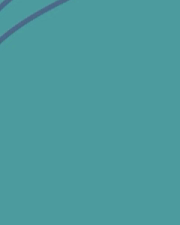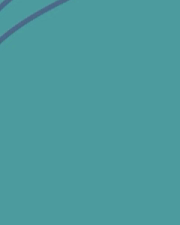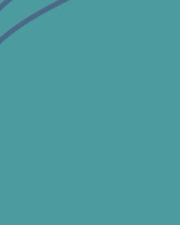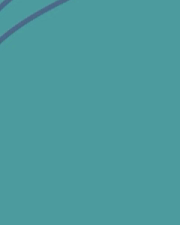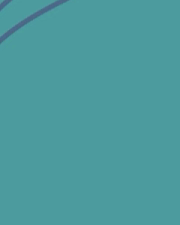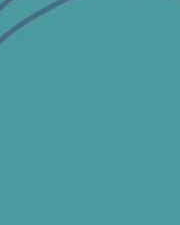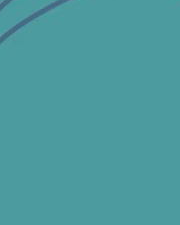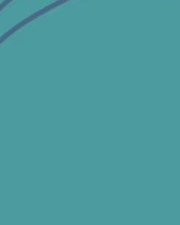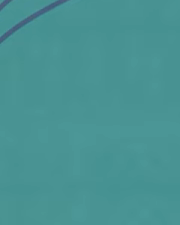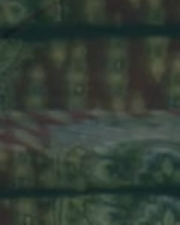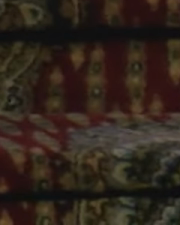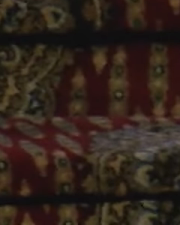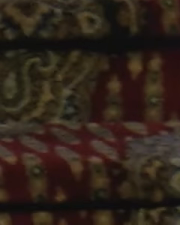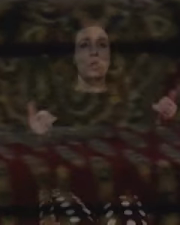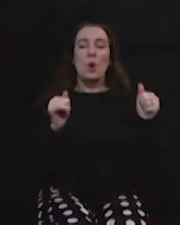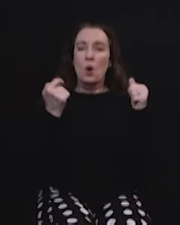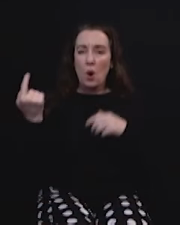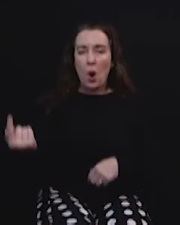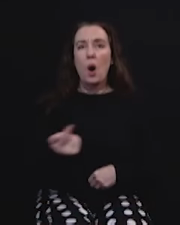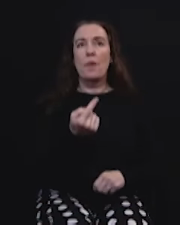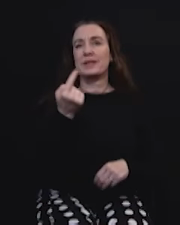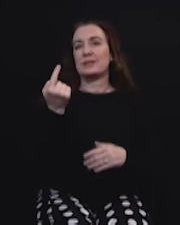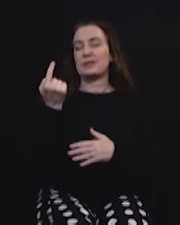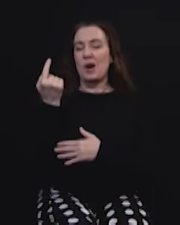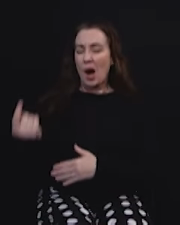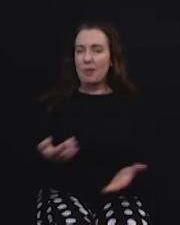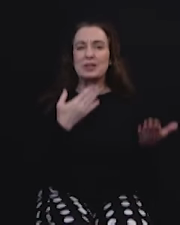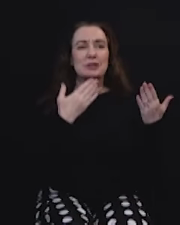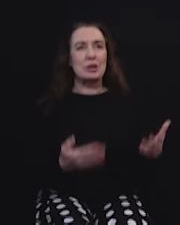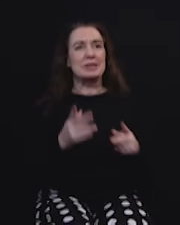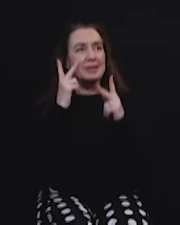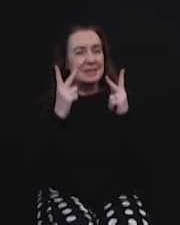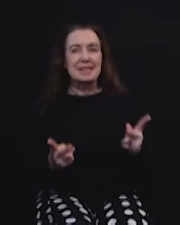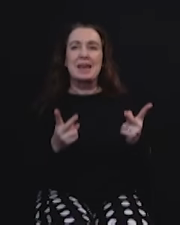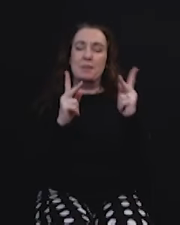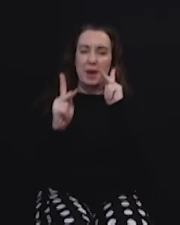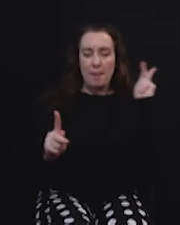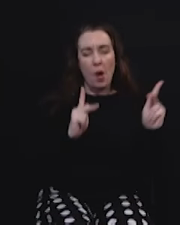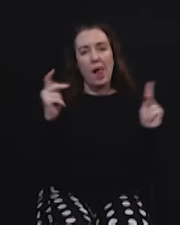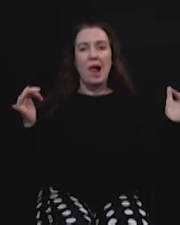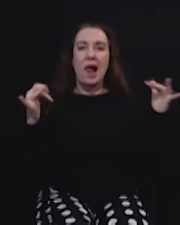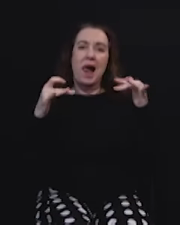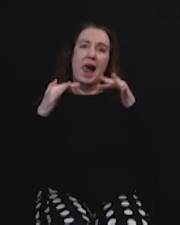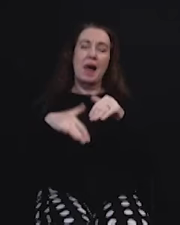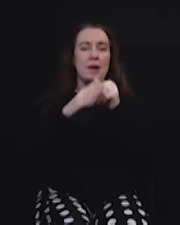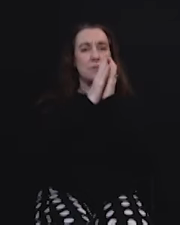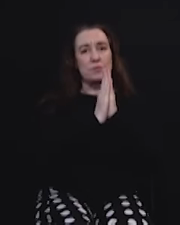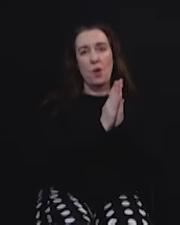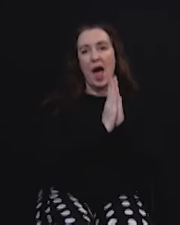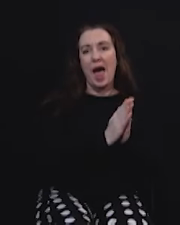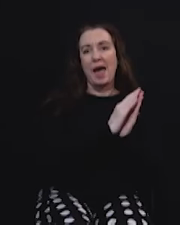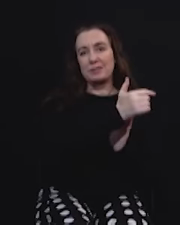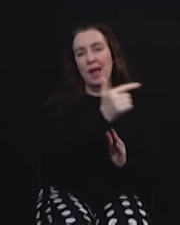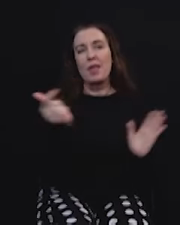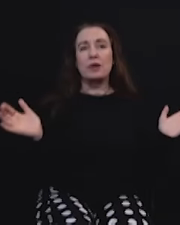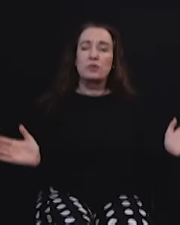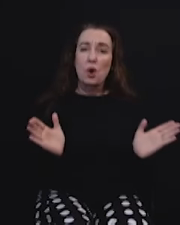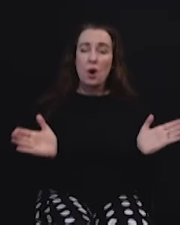It's always, always, always a good thing when the people of God get together and pray for each other, encourage each